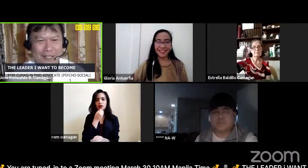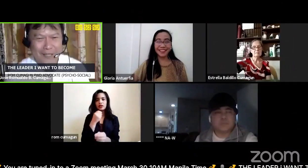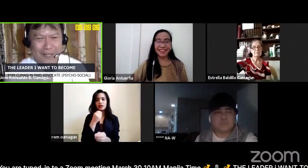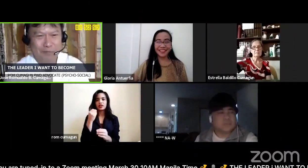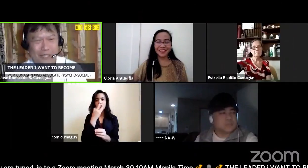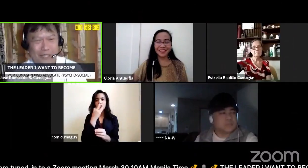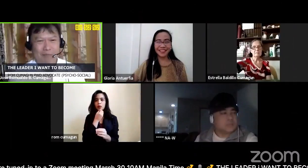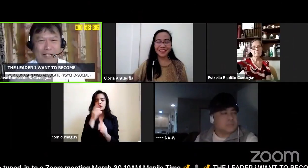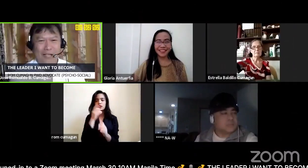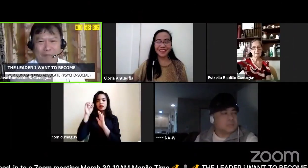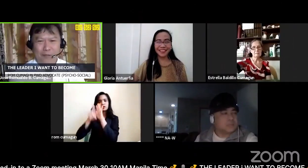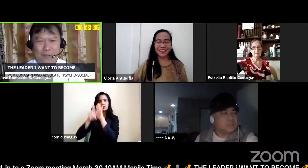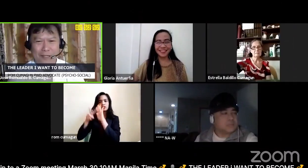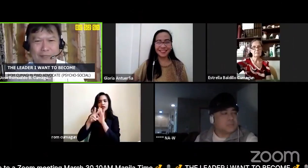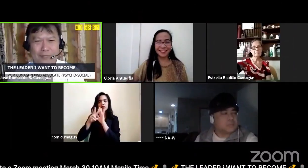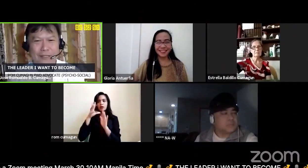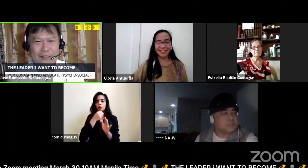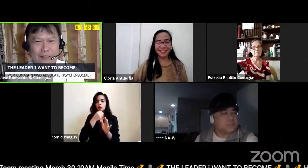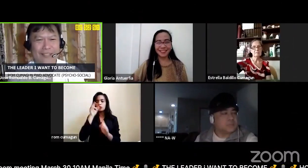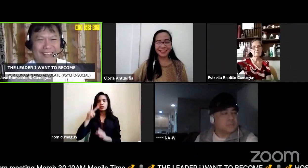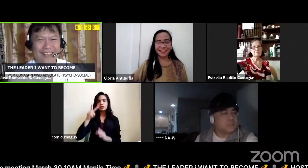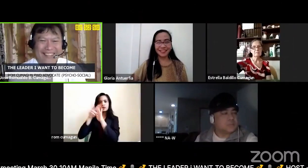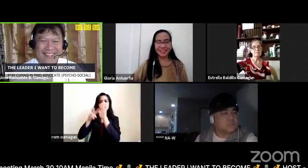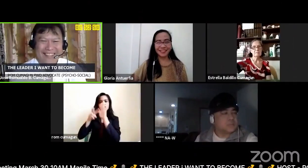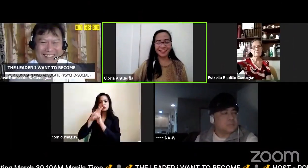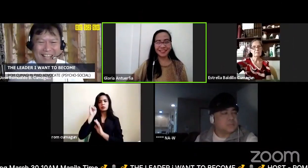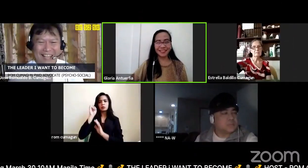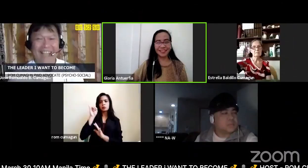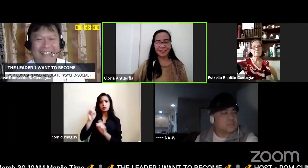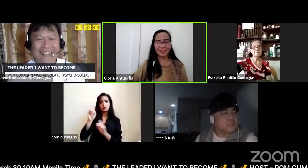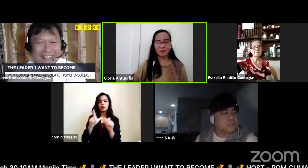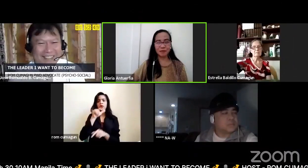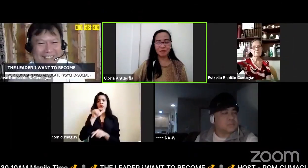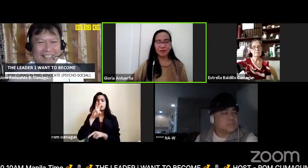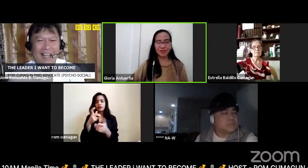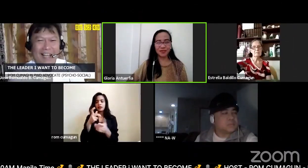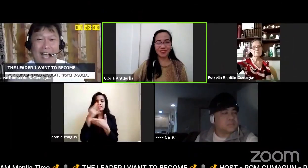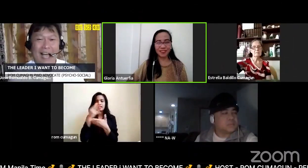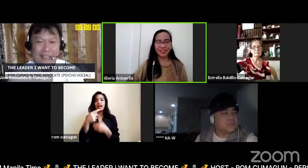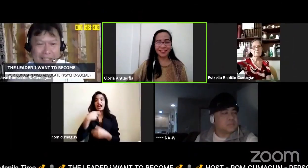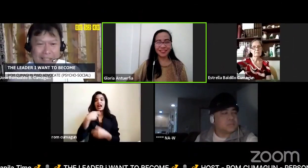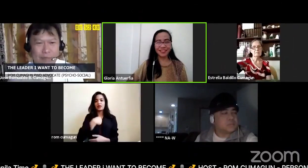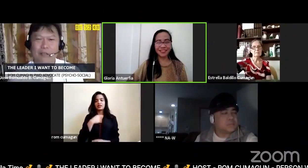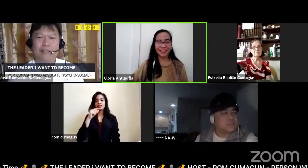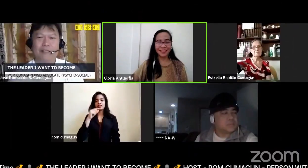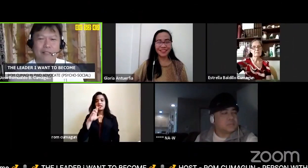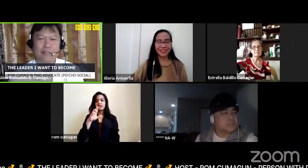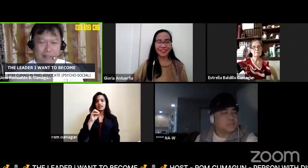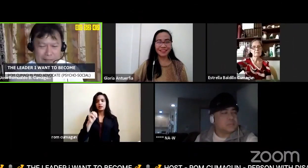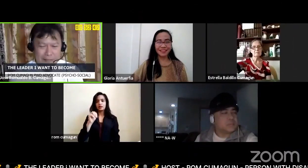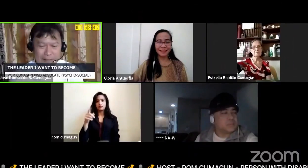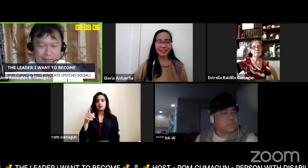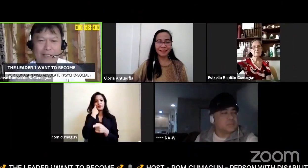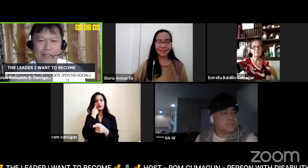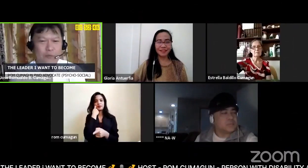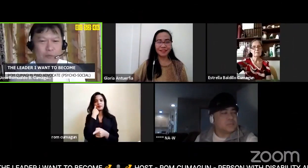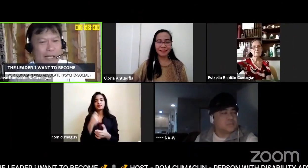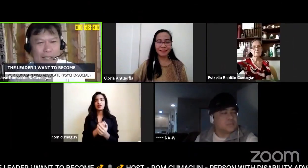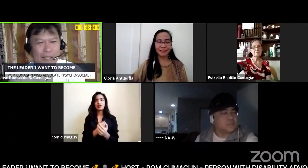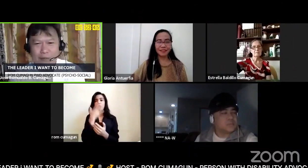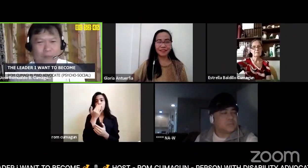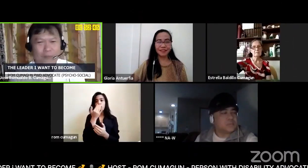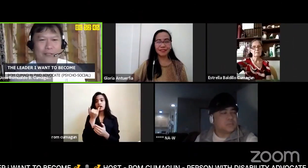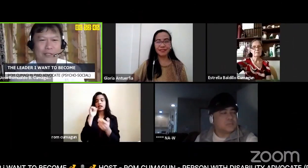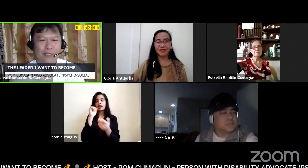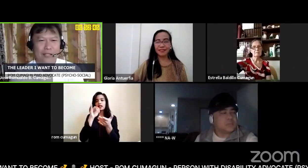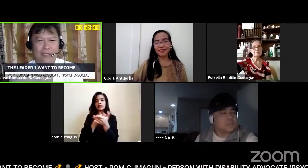journalist putting up live programs? I did. Okay, I did because this is